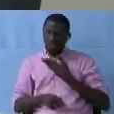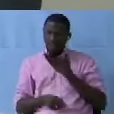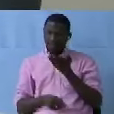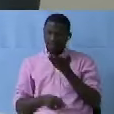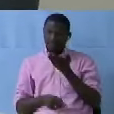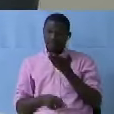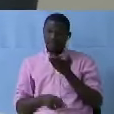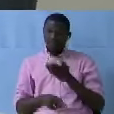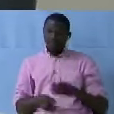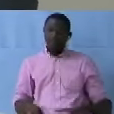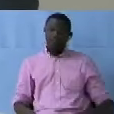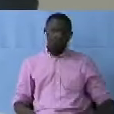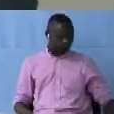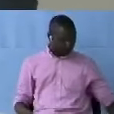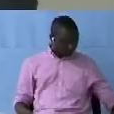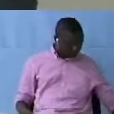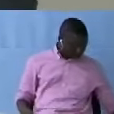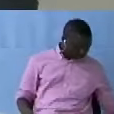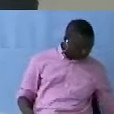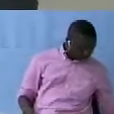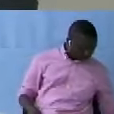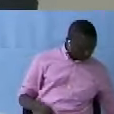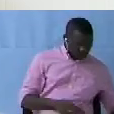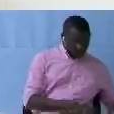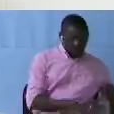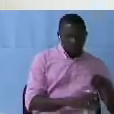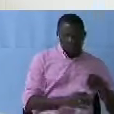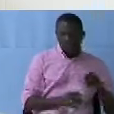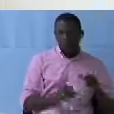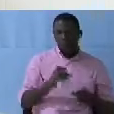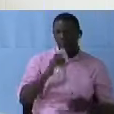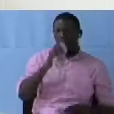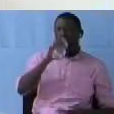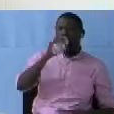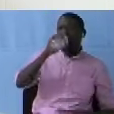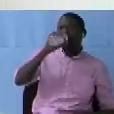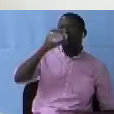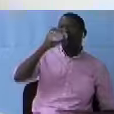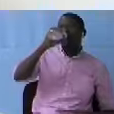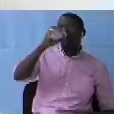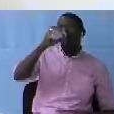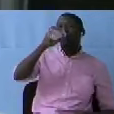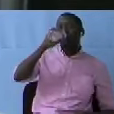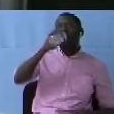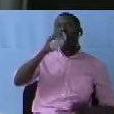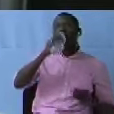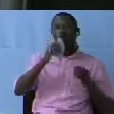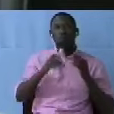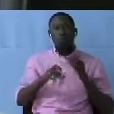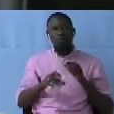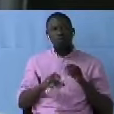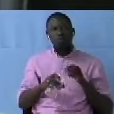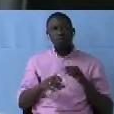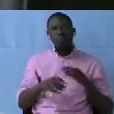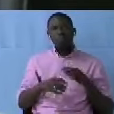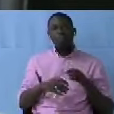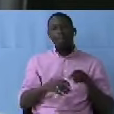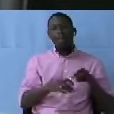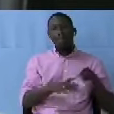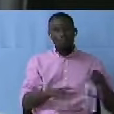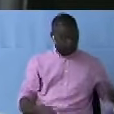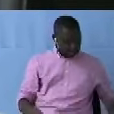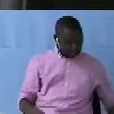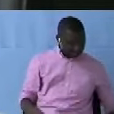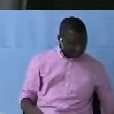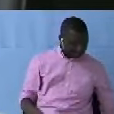xamantene mbolo bi nga xamantene jël ben mbolo bu ñu yobu won ñi nga xamantene ñu leen bëgga fajj de am nañ fi ay cadre yi nga xamne garal